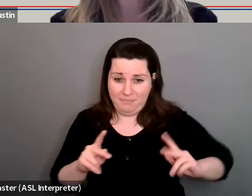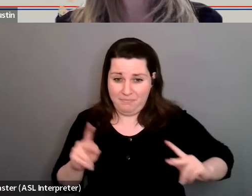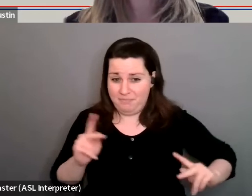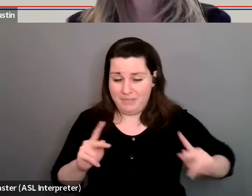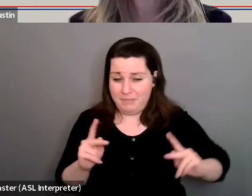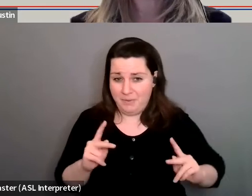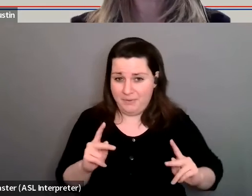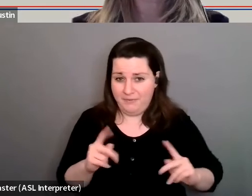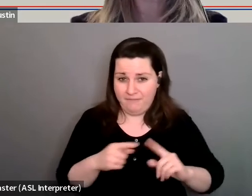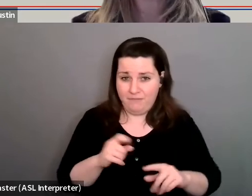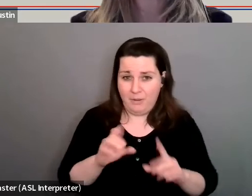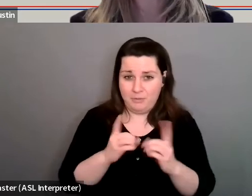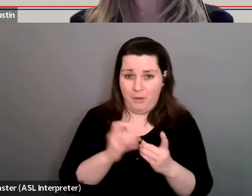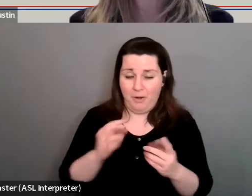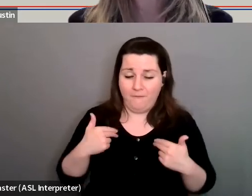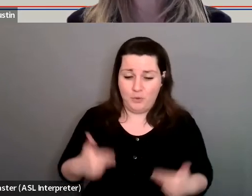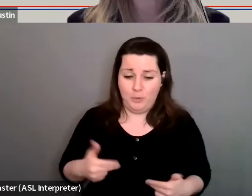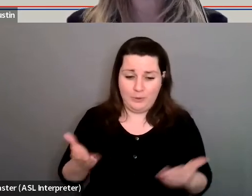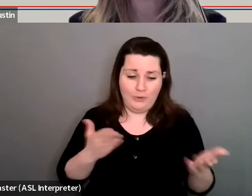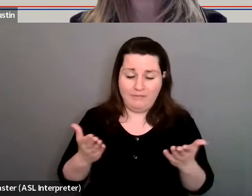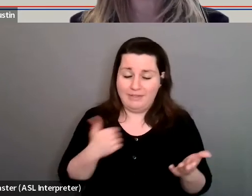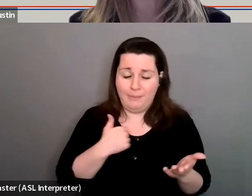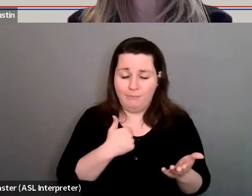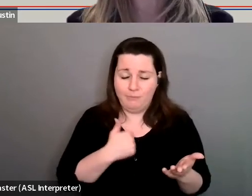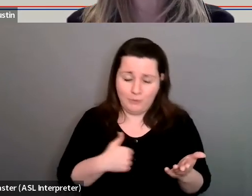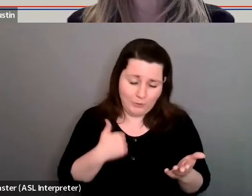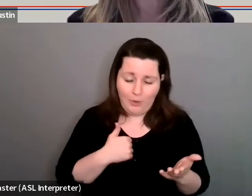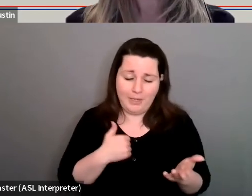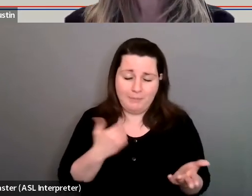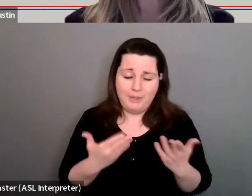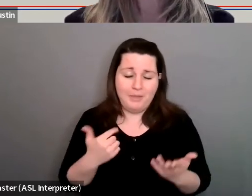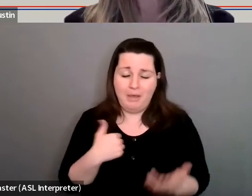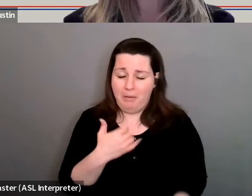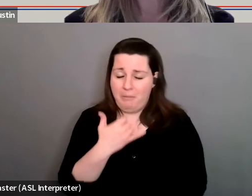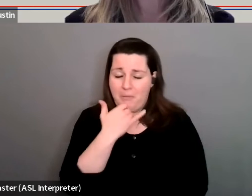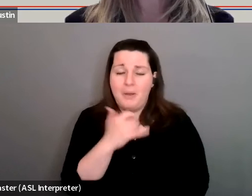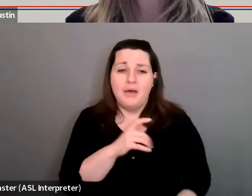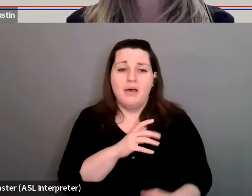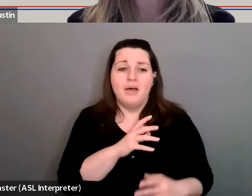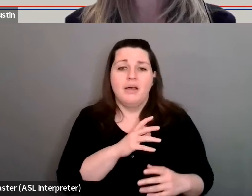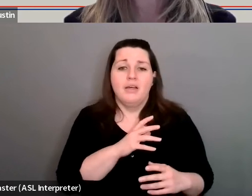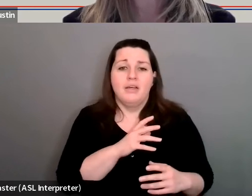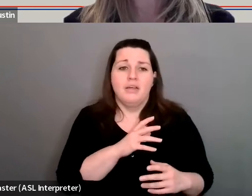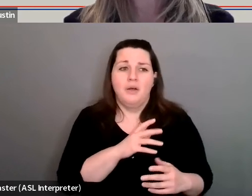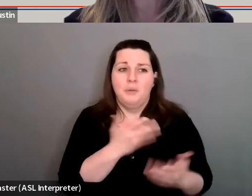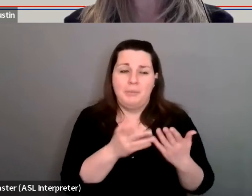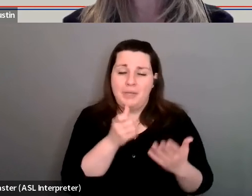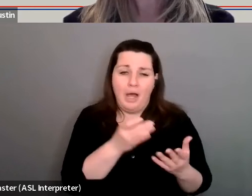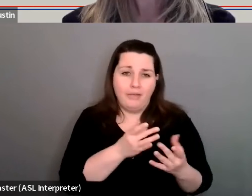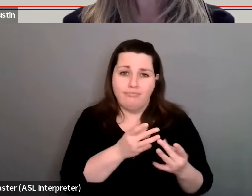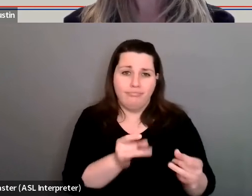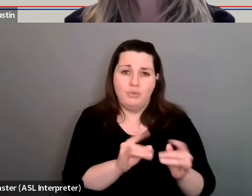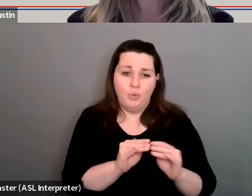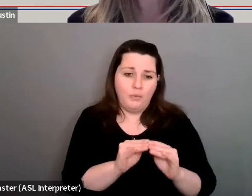from the Department of Human Services on, my apologies if I don't say this. as eloquently as could be